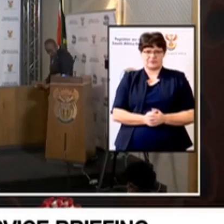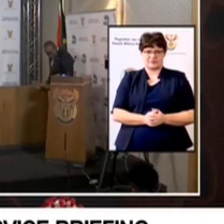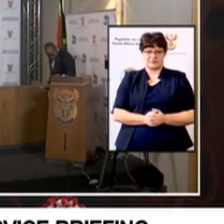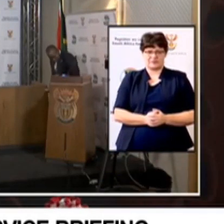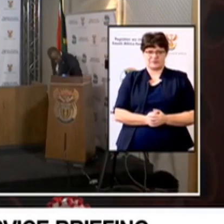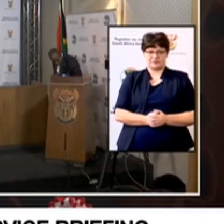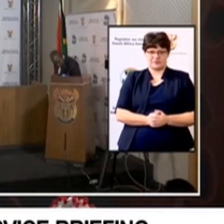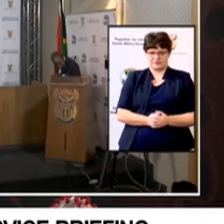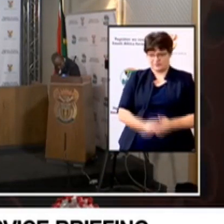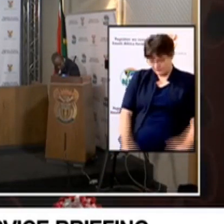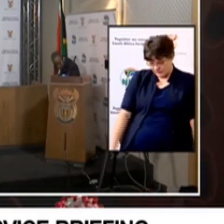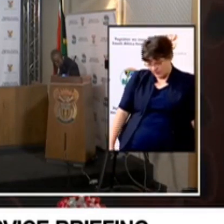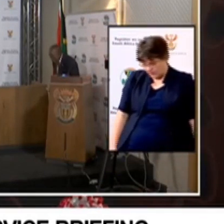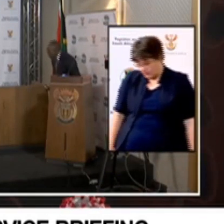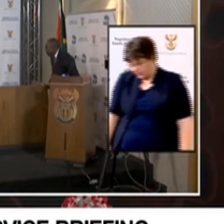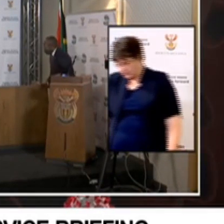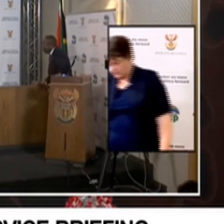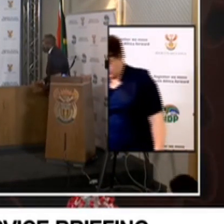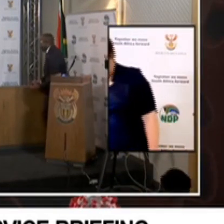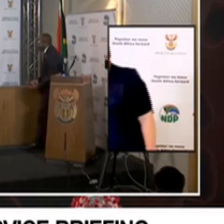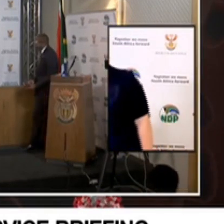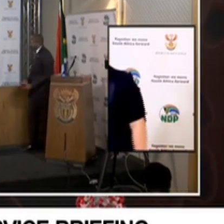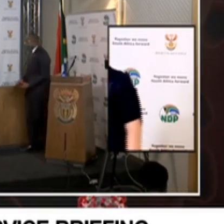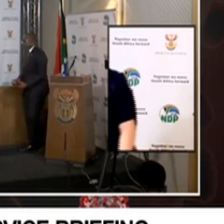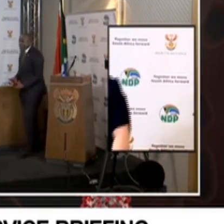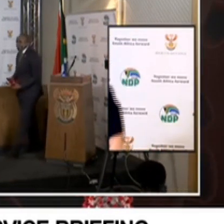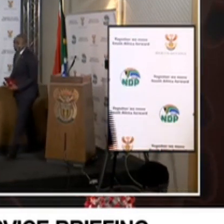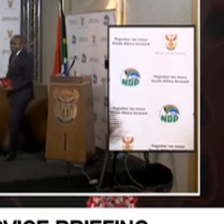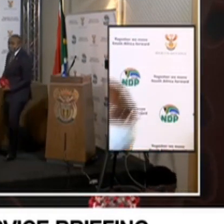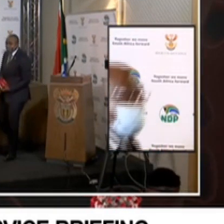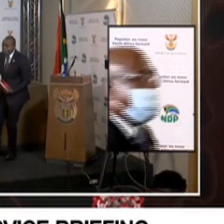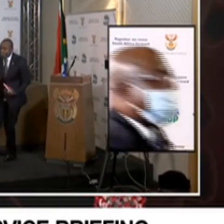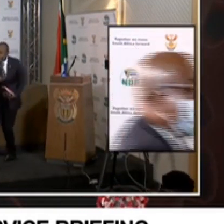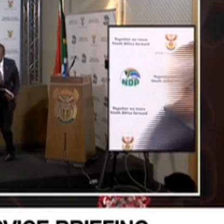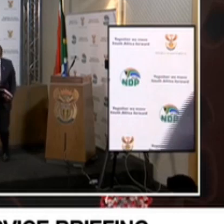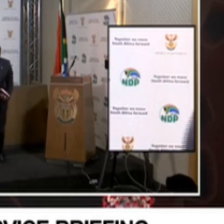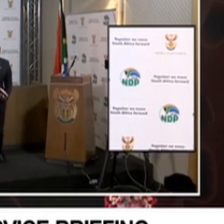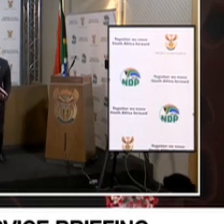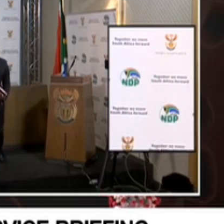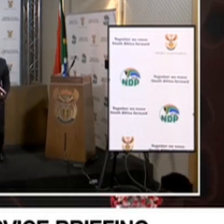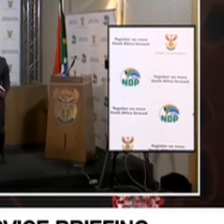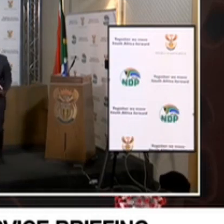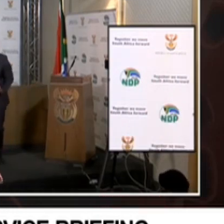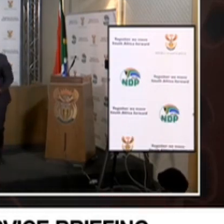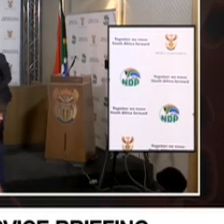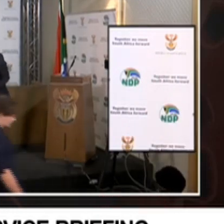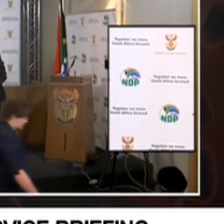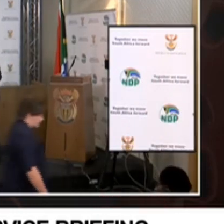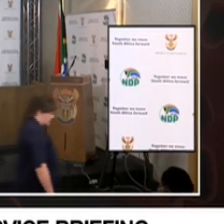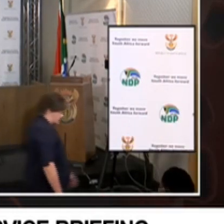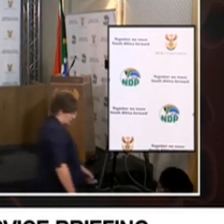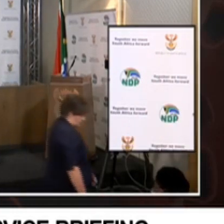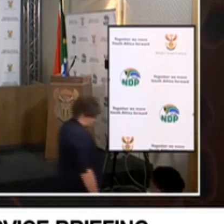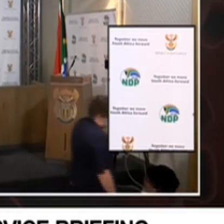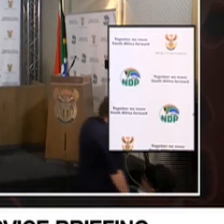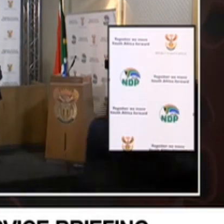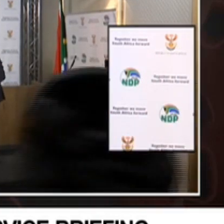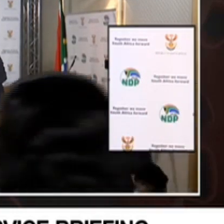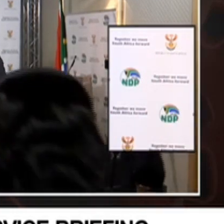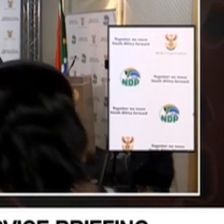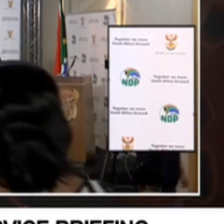And we come out of that press briefing. Let me first apologize. When I linked to that press briefing, I erroneously referred to a briefing